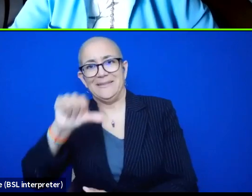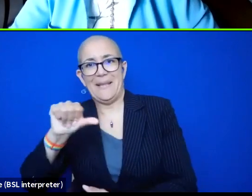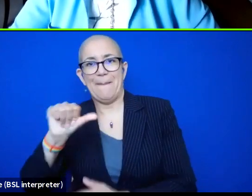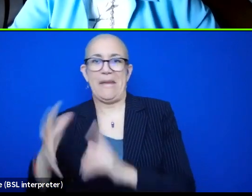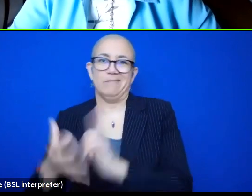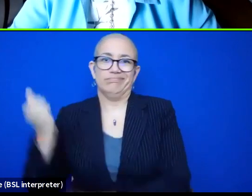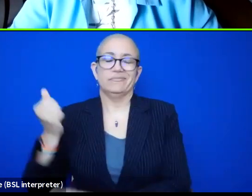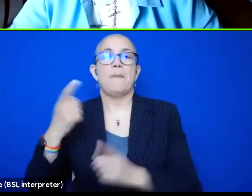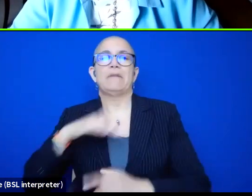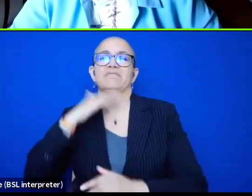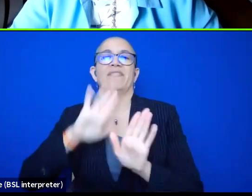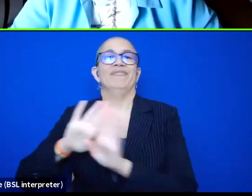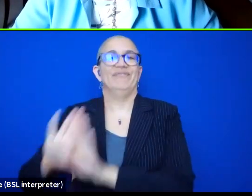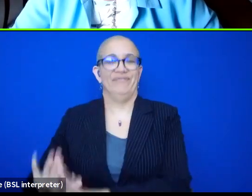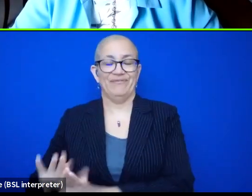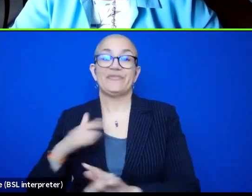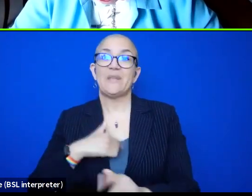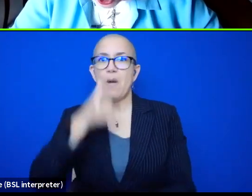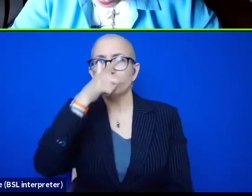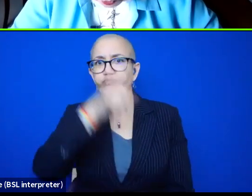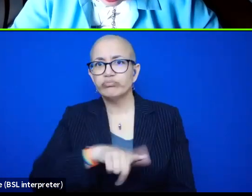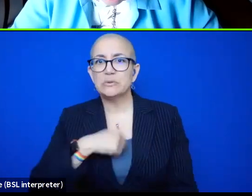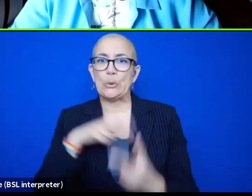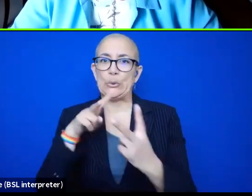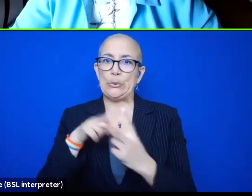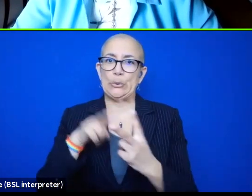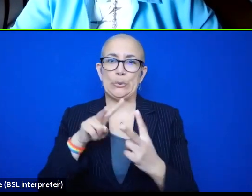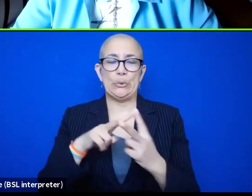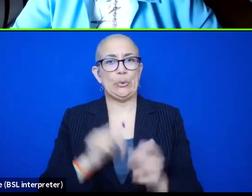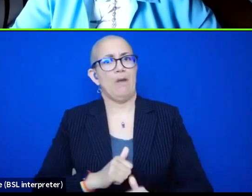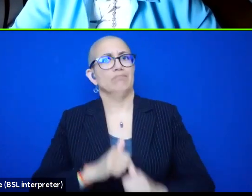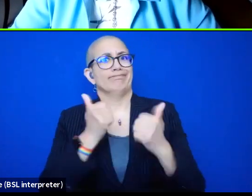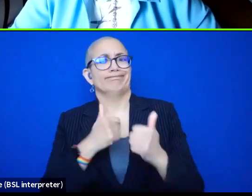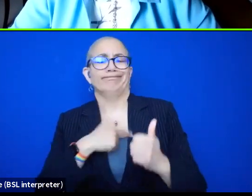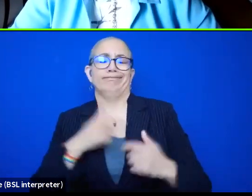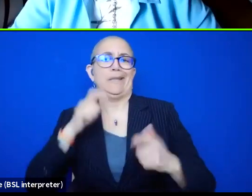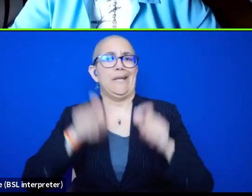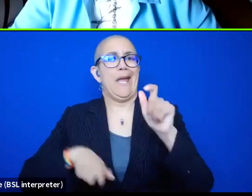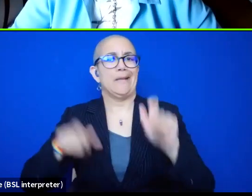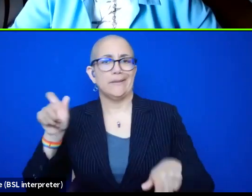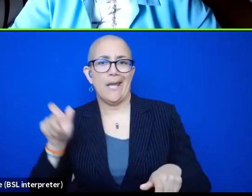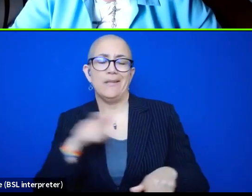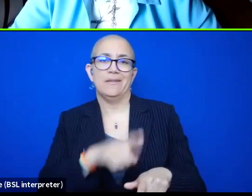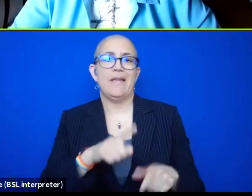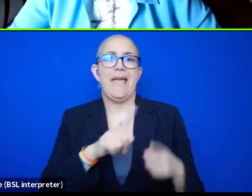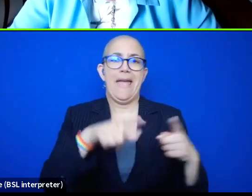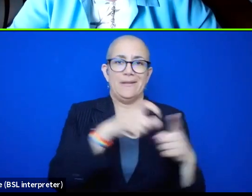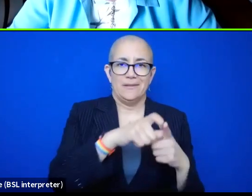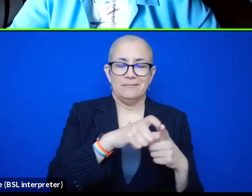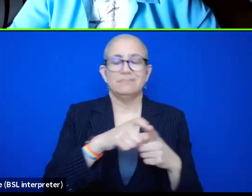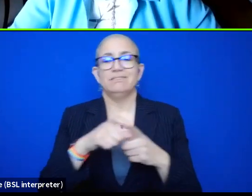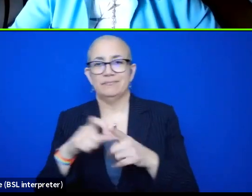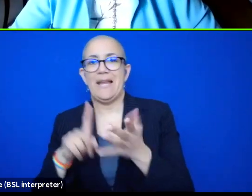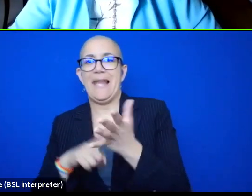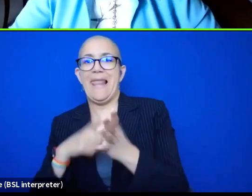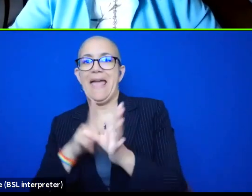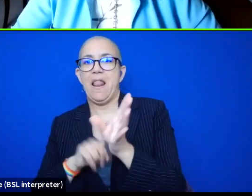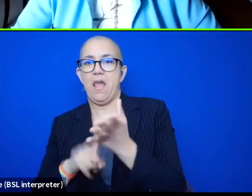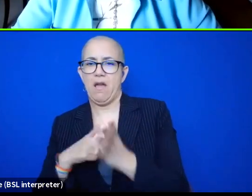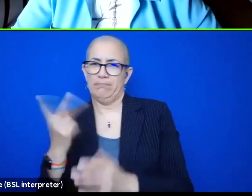We're extremely fortunate to have two such creditable candidates for leadership as Ed and Layla, very different, but both